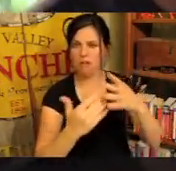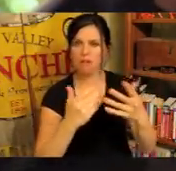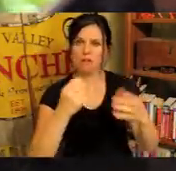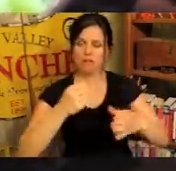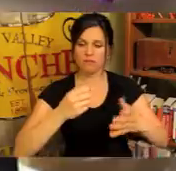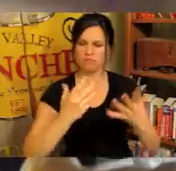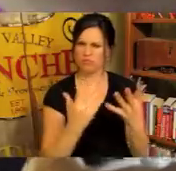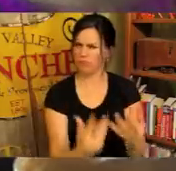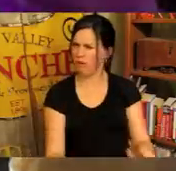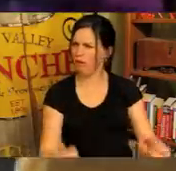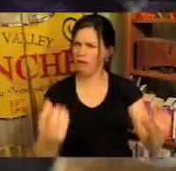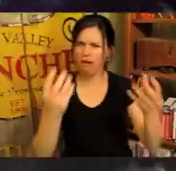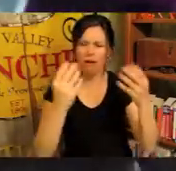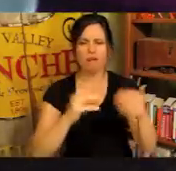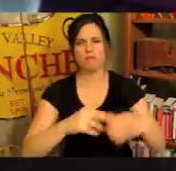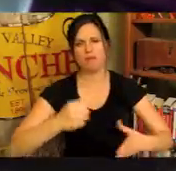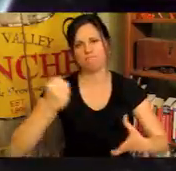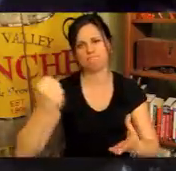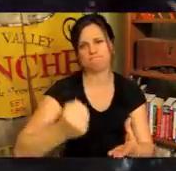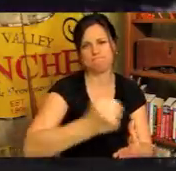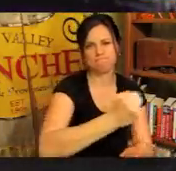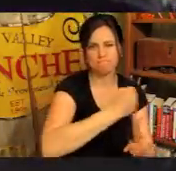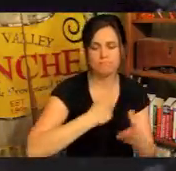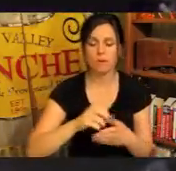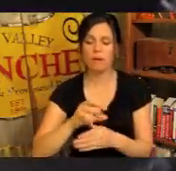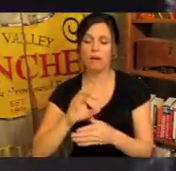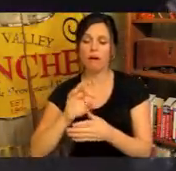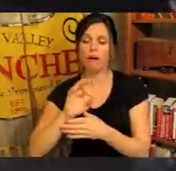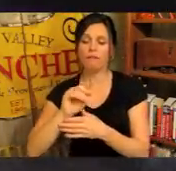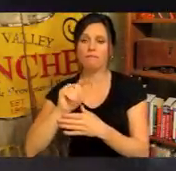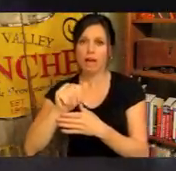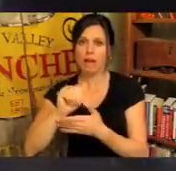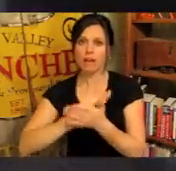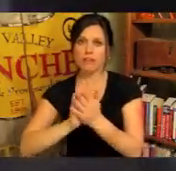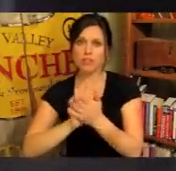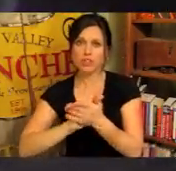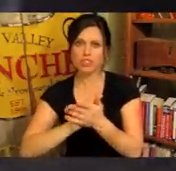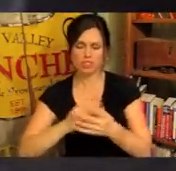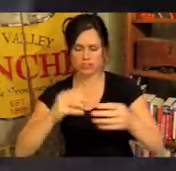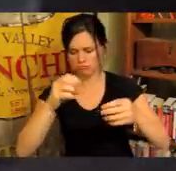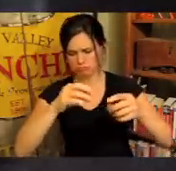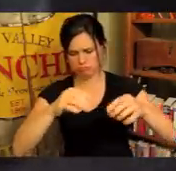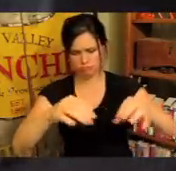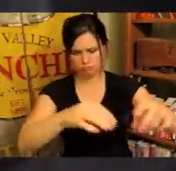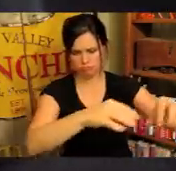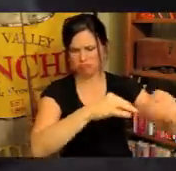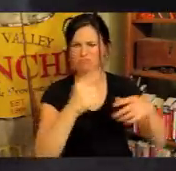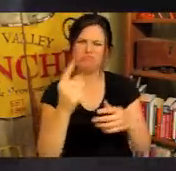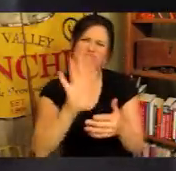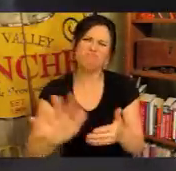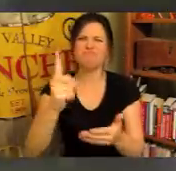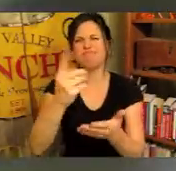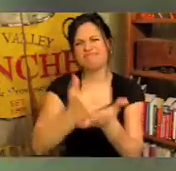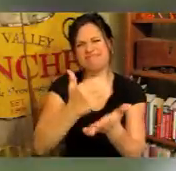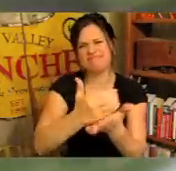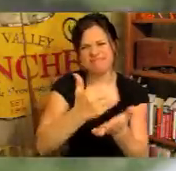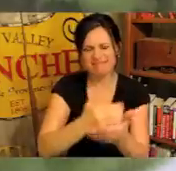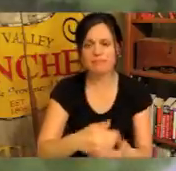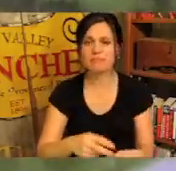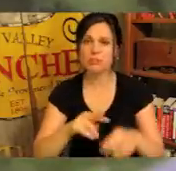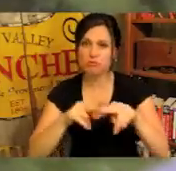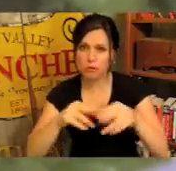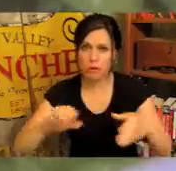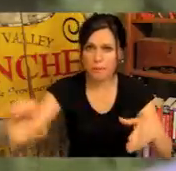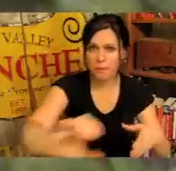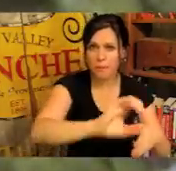until smooth and then crumble in about 1 cup of feta cheese and season with salt. And that's it. Mix